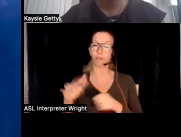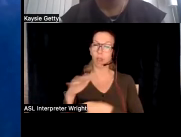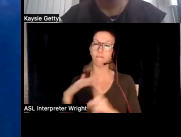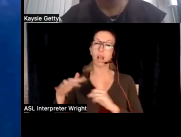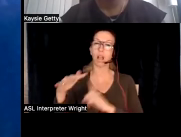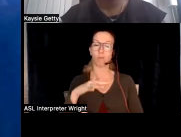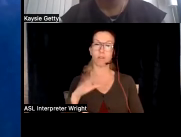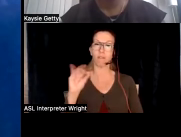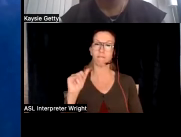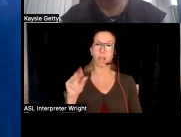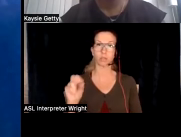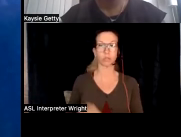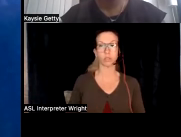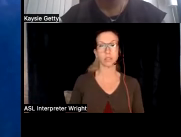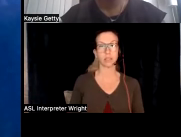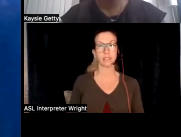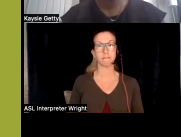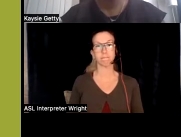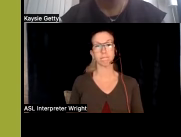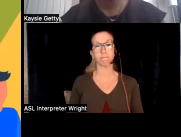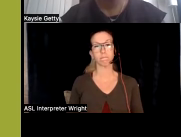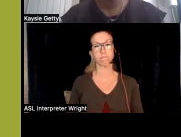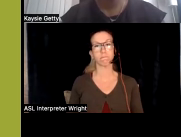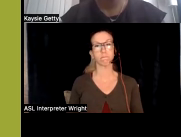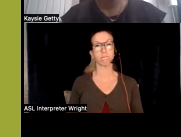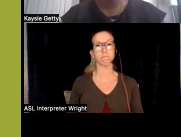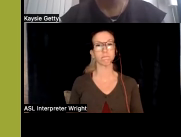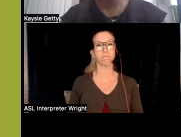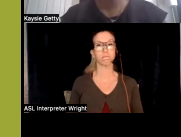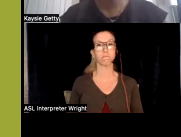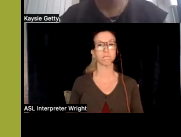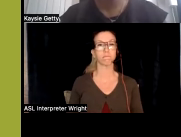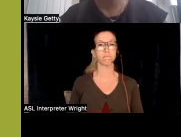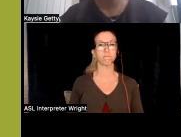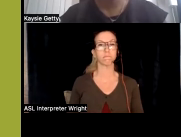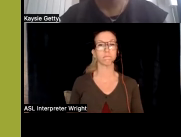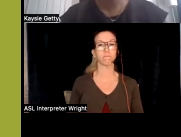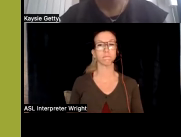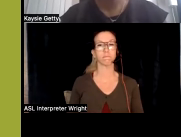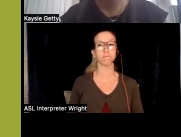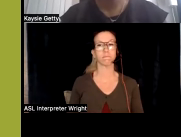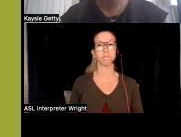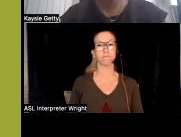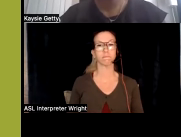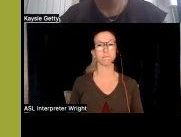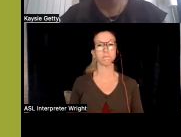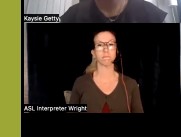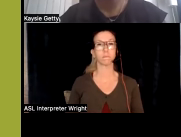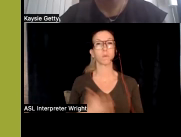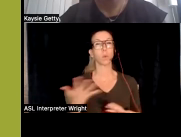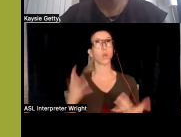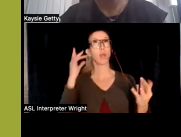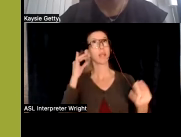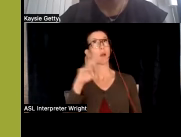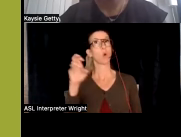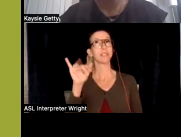We can go to the next, Casey. So when you think about resilience, we don't want this just to be